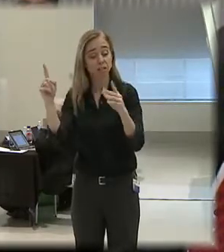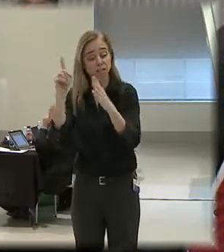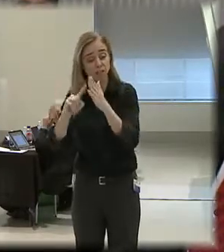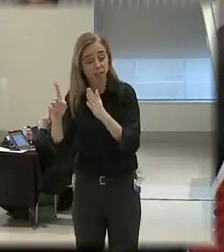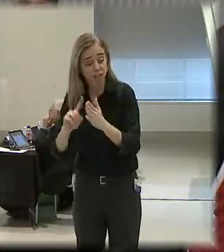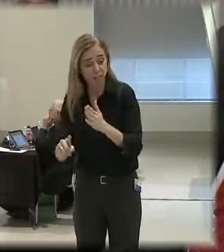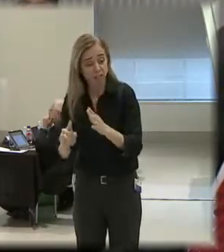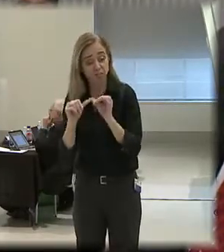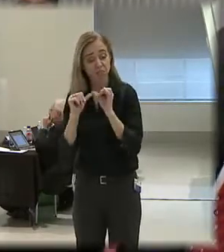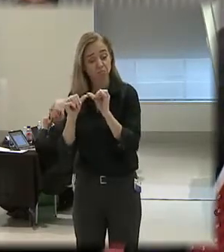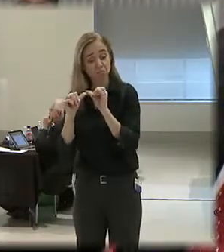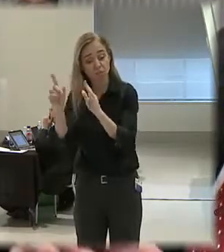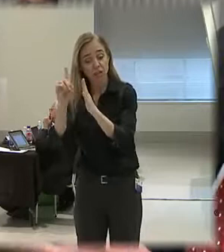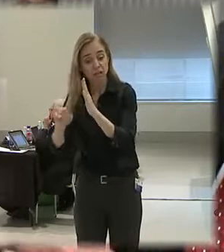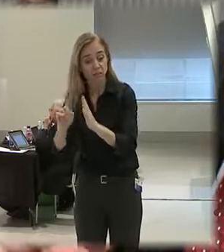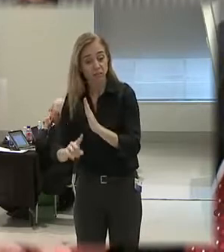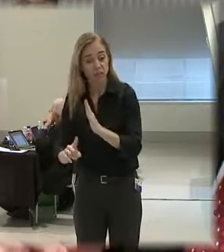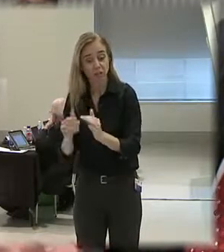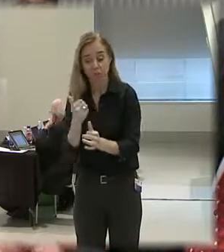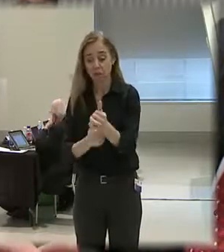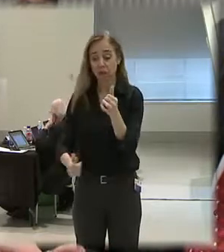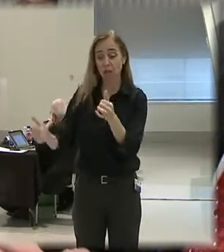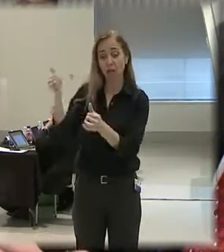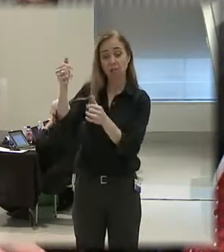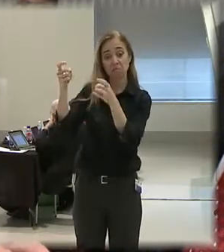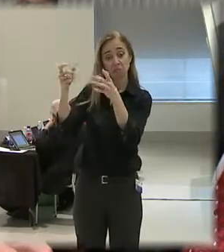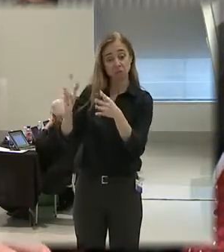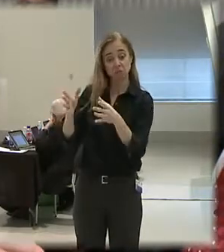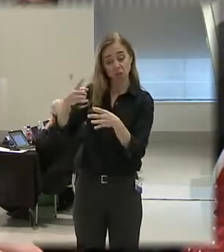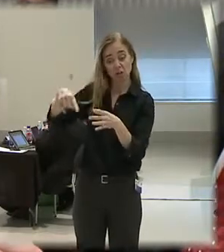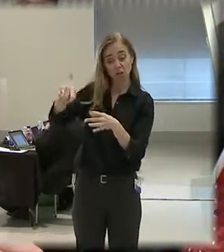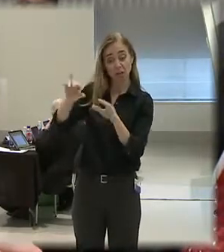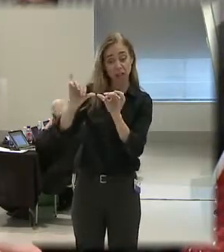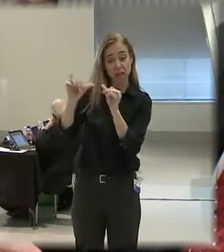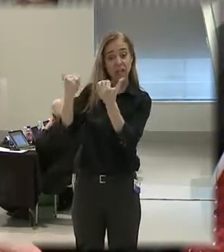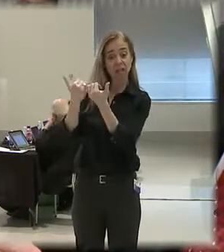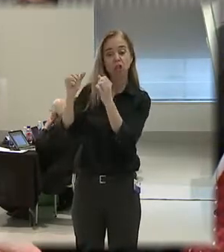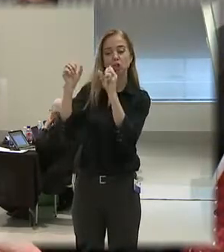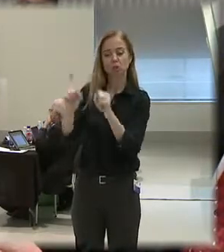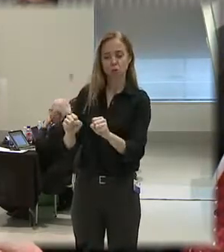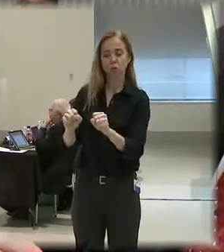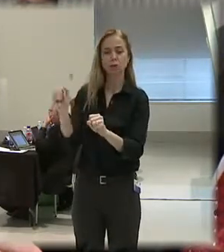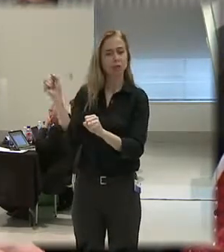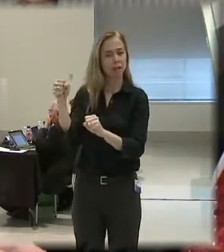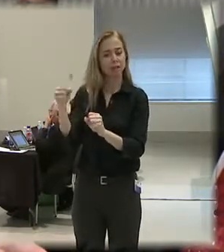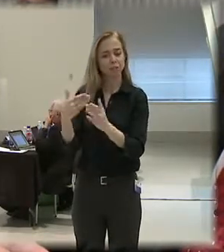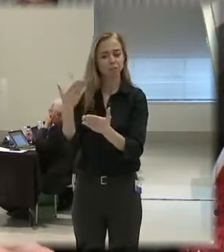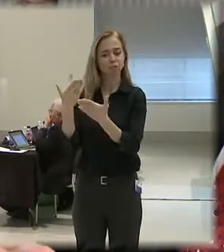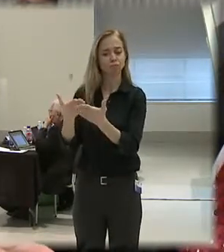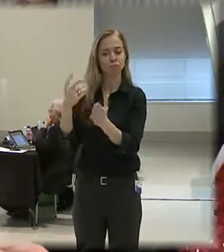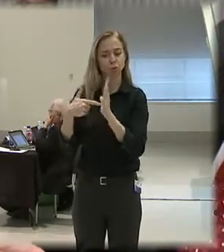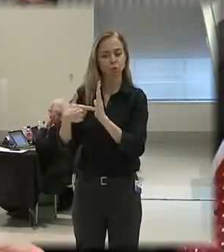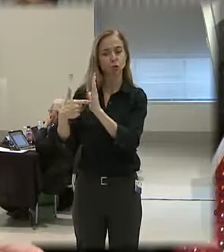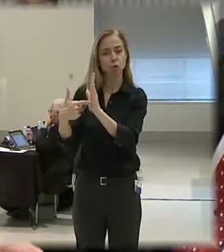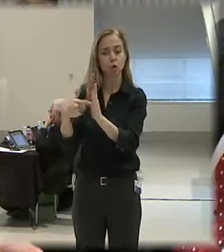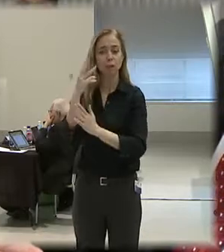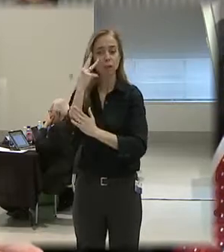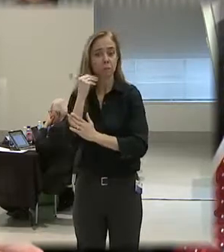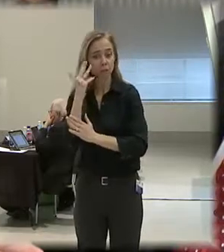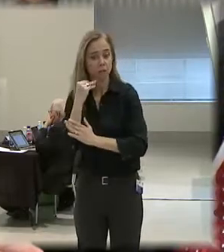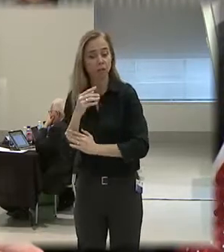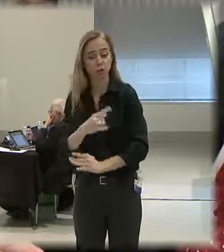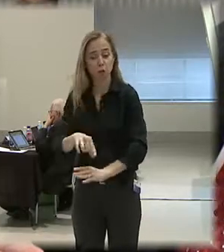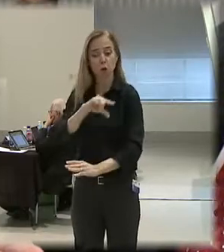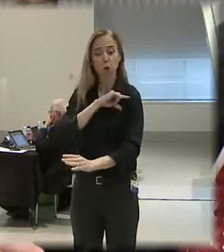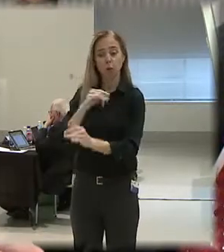continuous investigation, where the administrators of that respective agency could show the experience and quality of